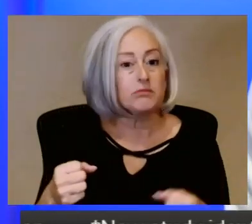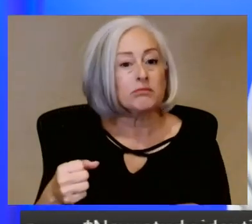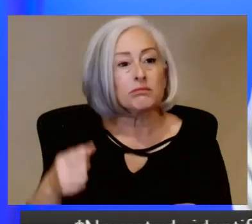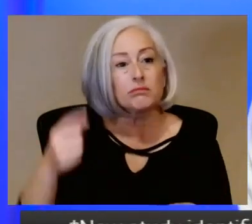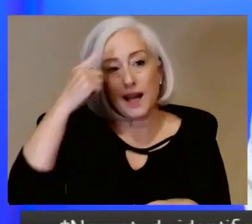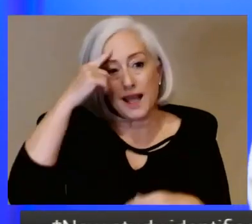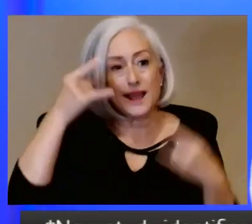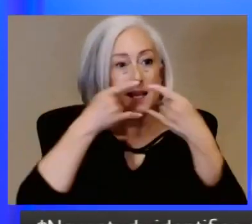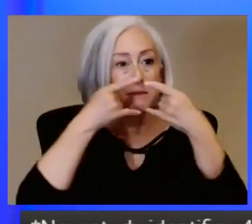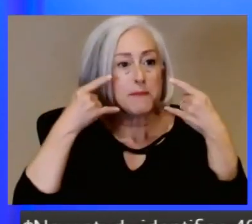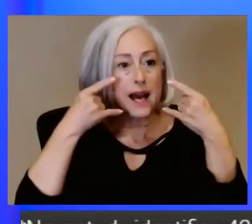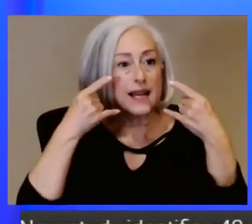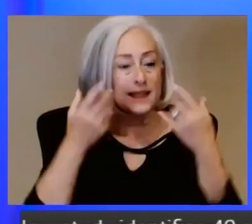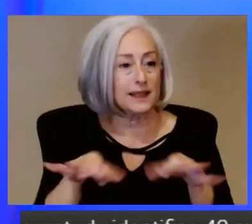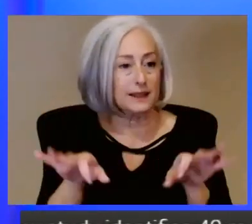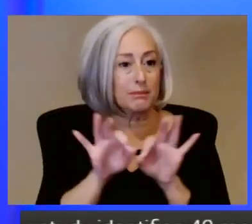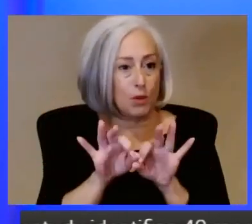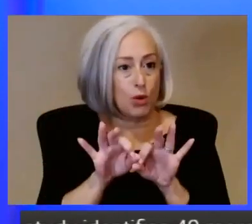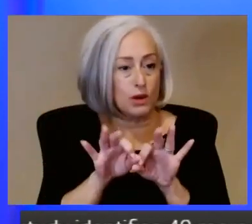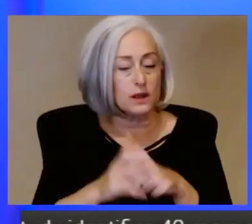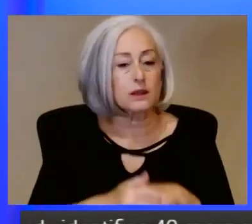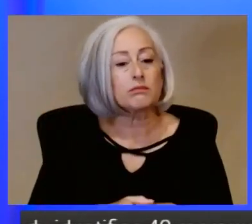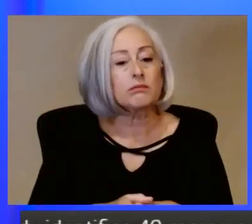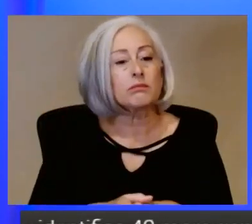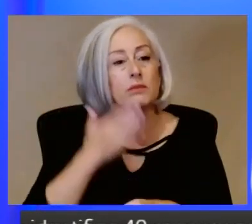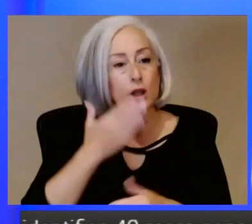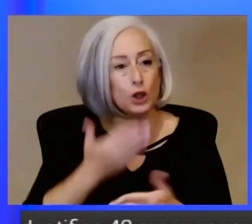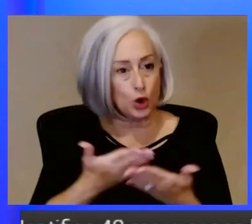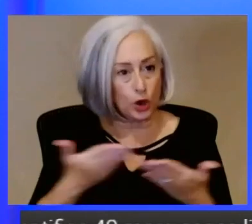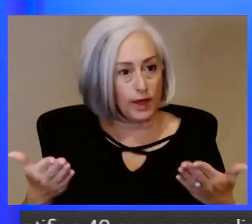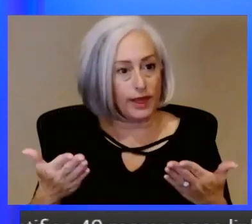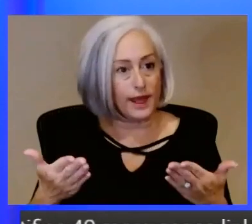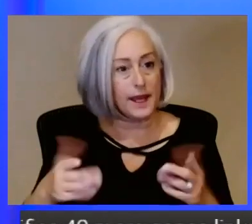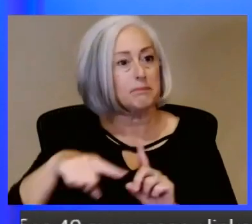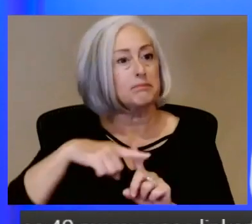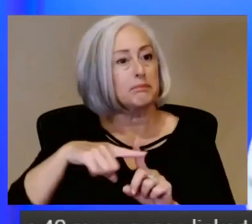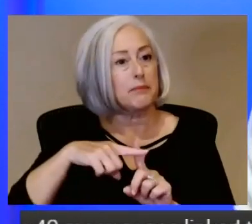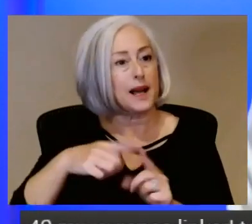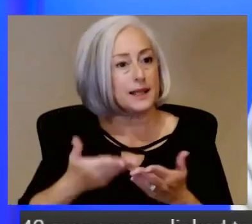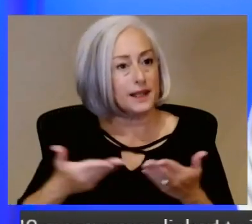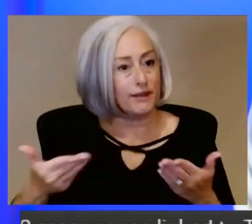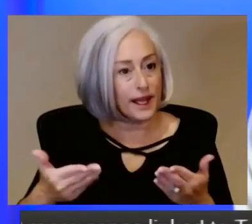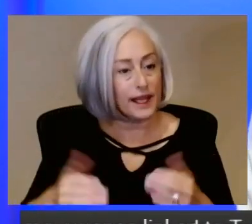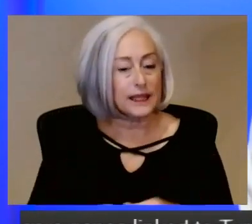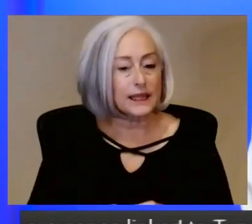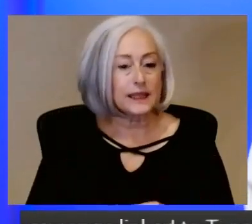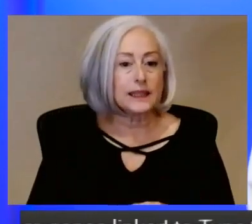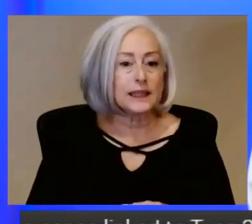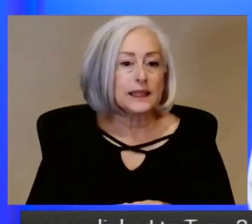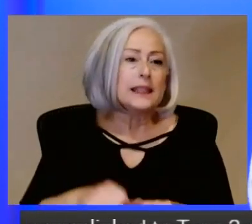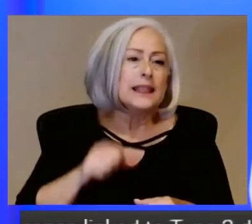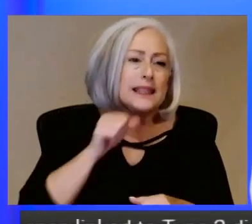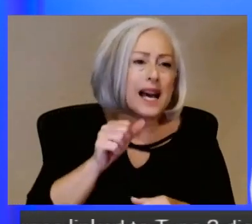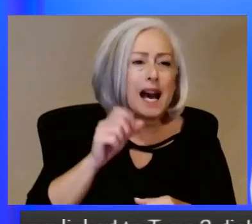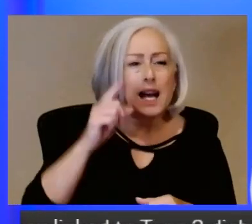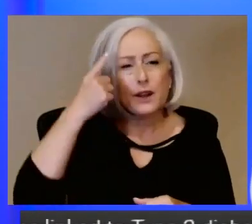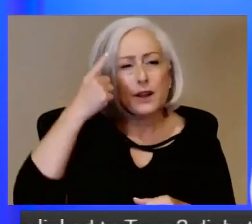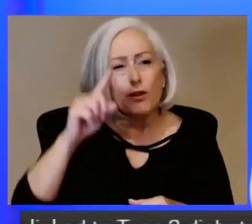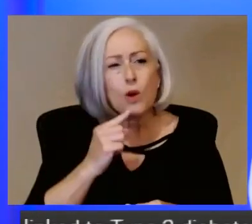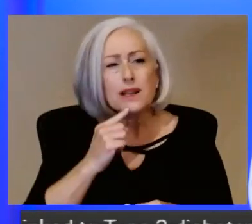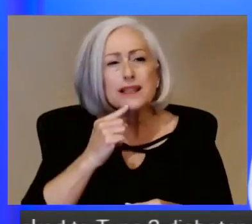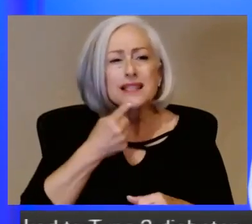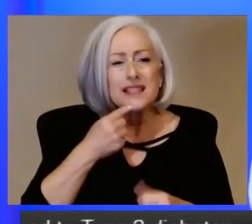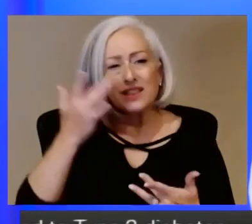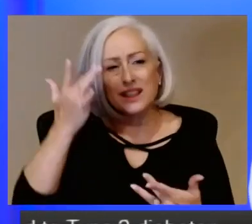very important and would be a good thing to do and a positive thing. Not so much for having severe disease with those children or those people